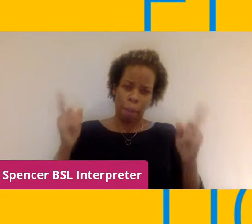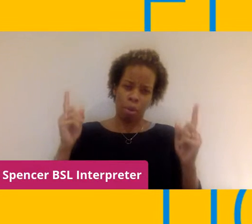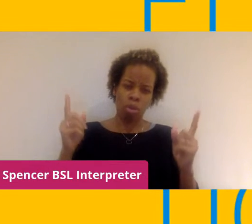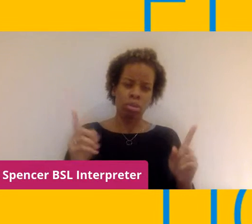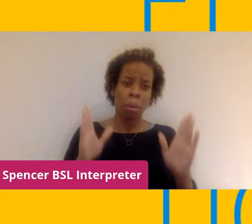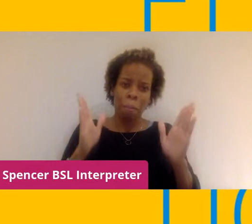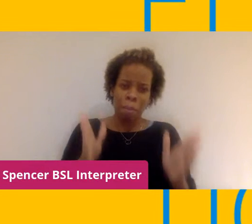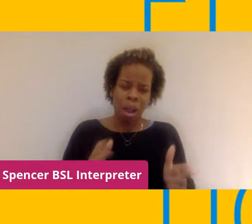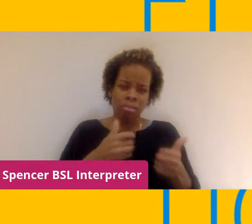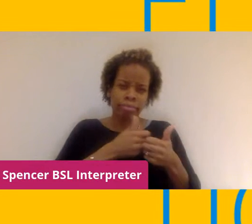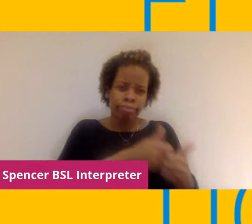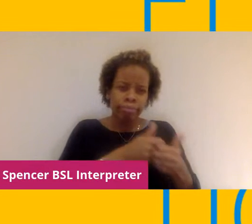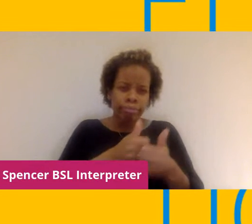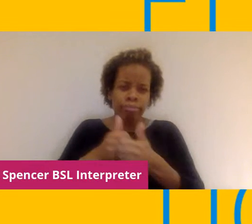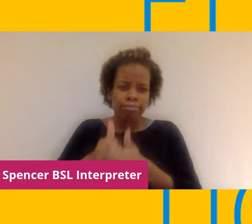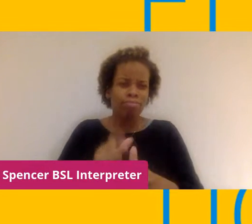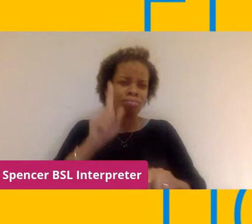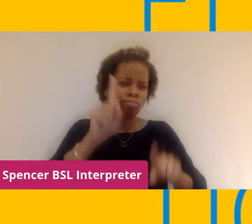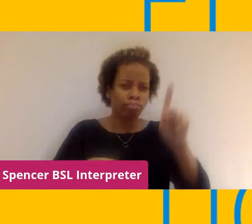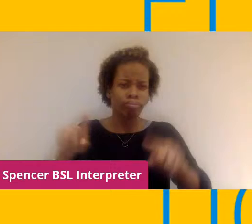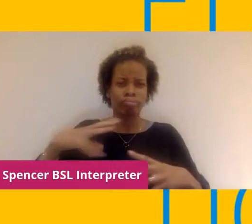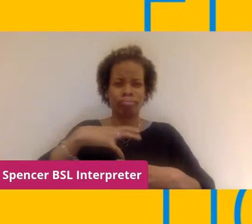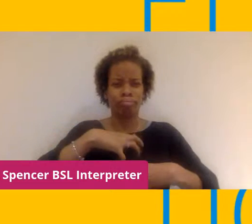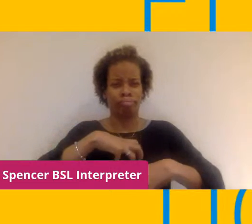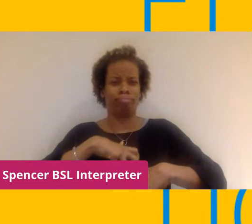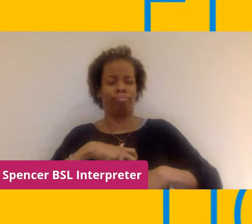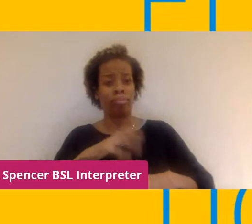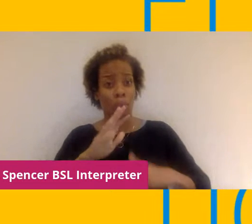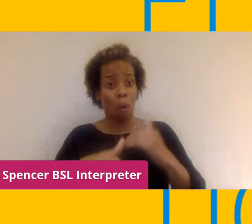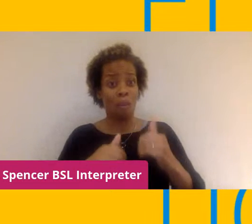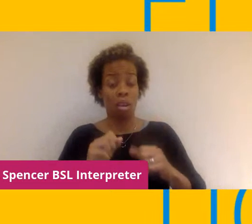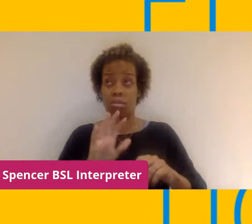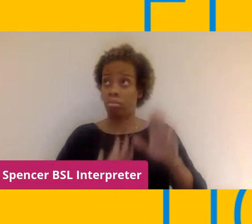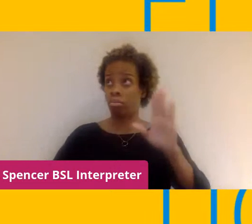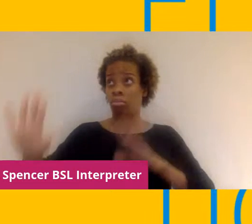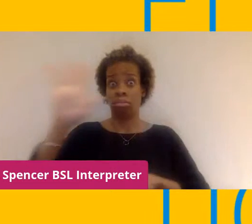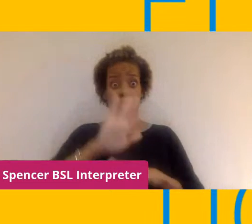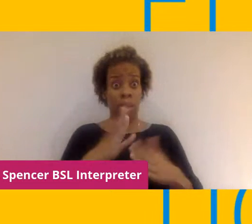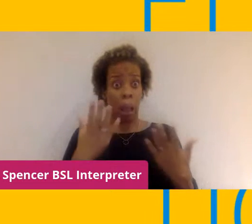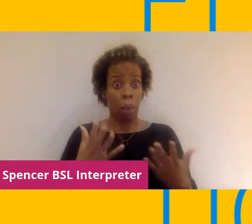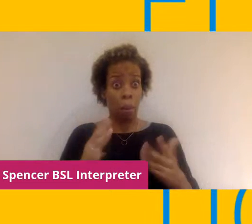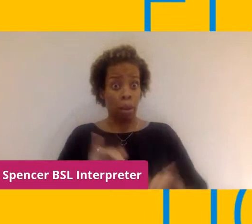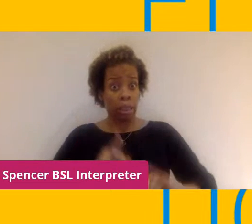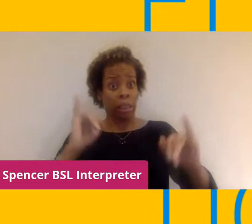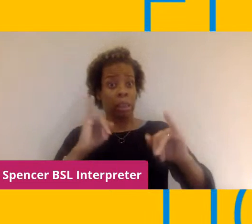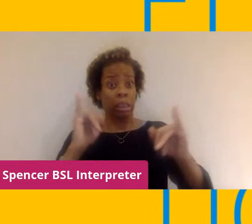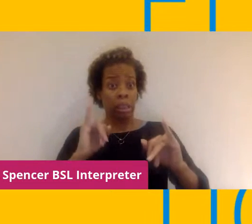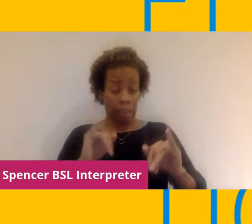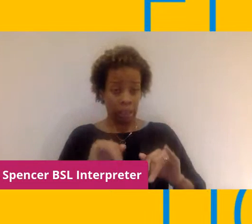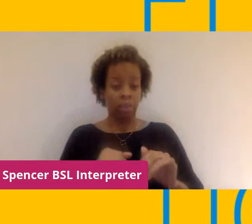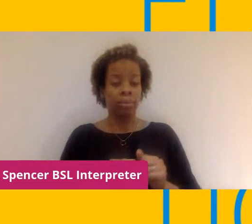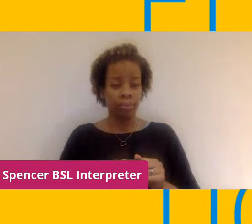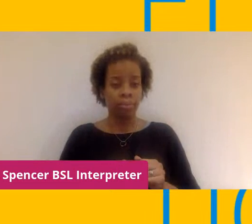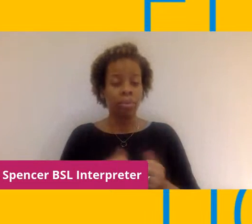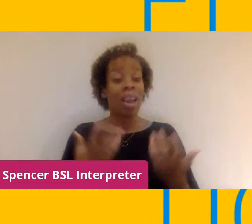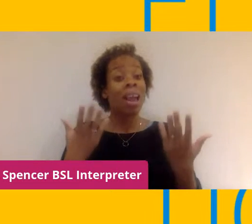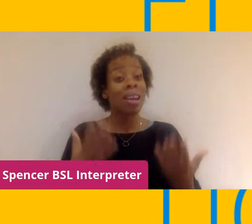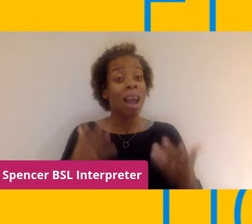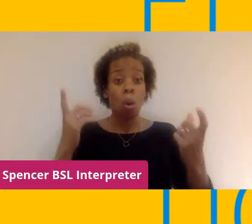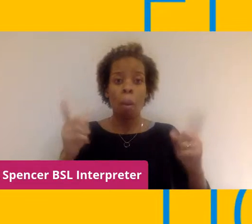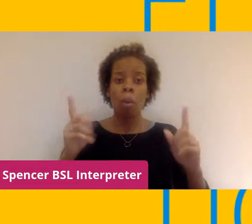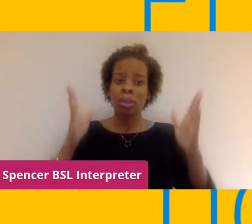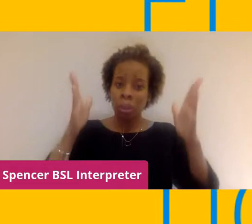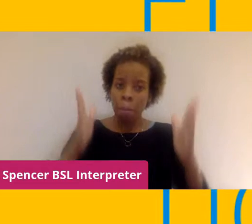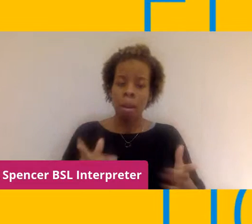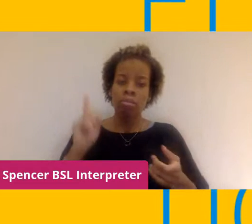different working arrangements due to the national emergency that COVID presented. But now employers need to put in place sufficient